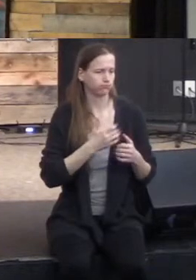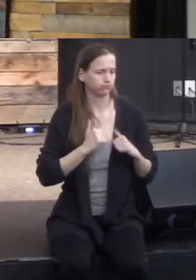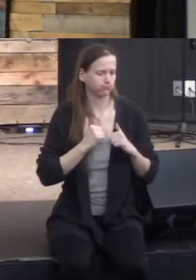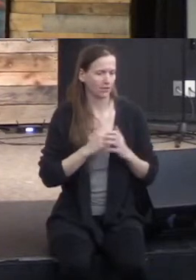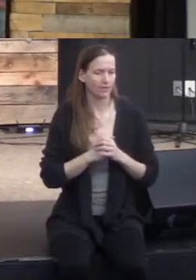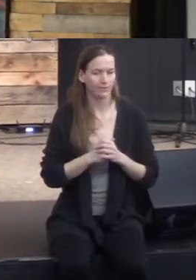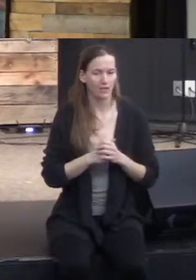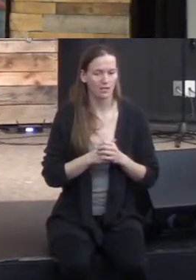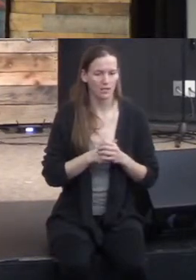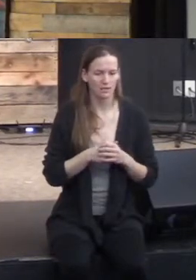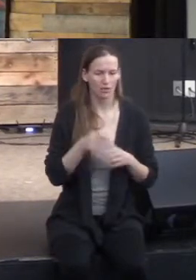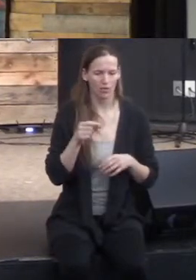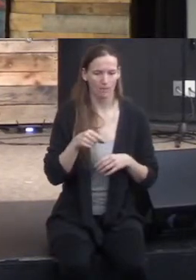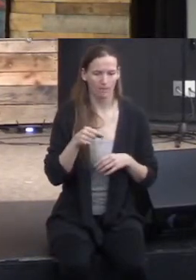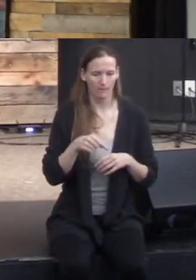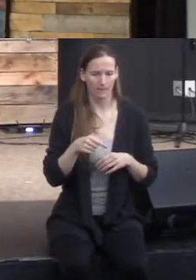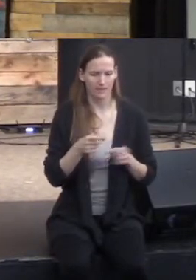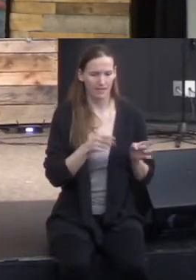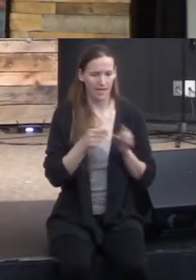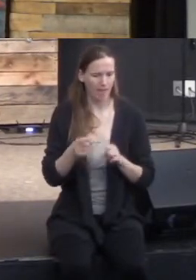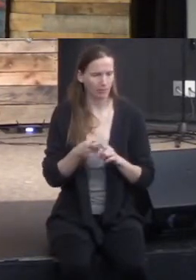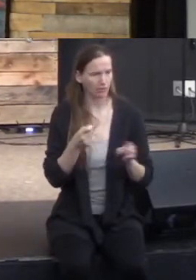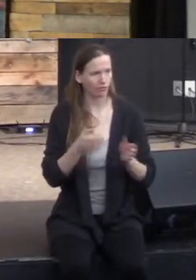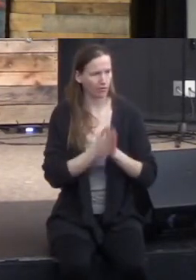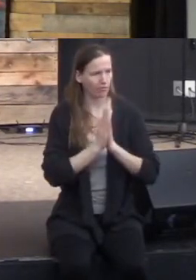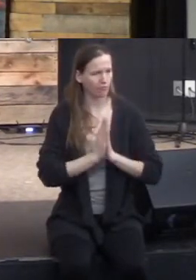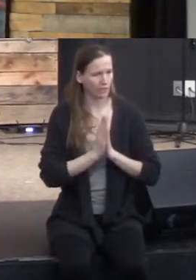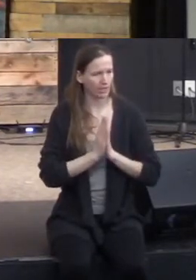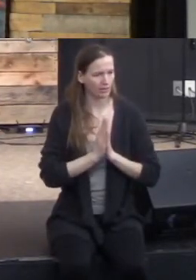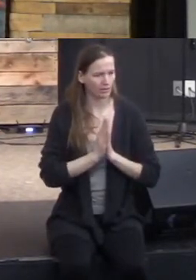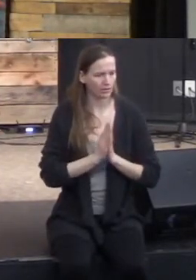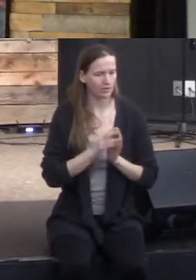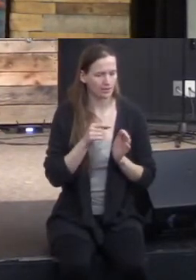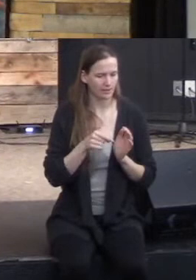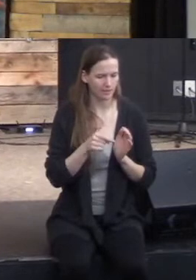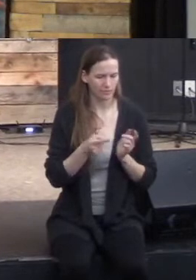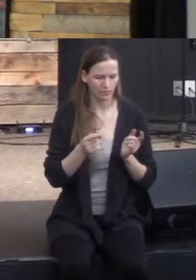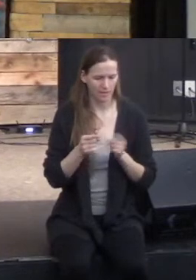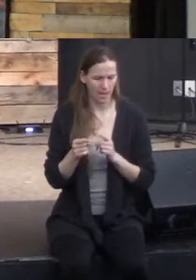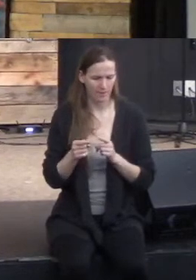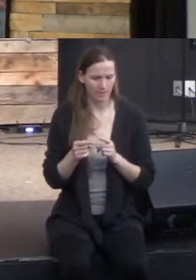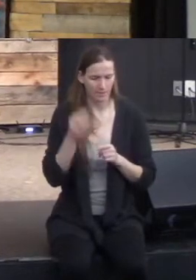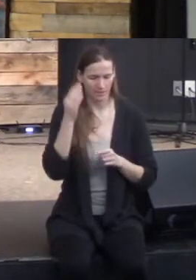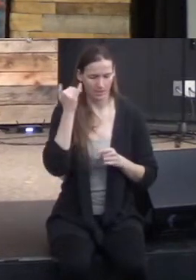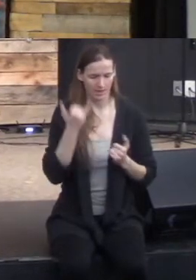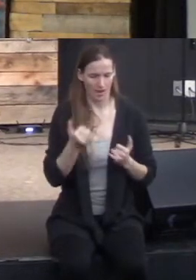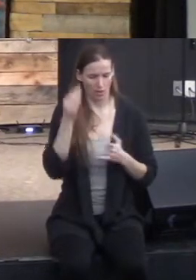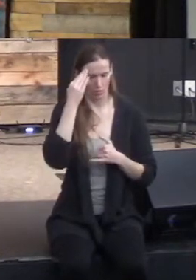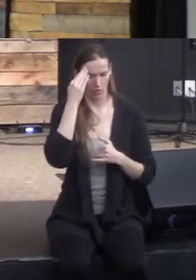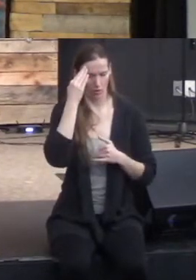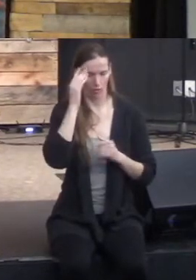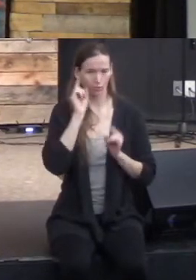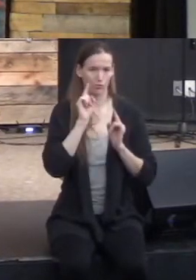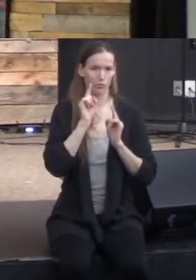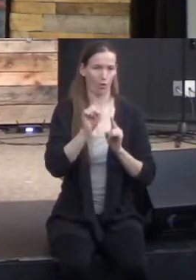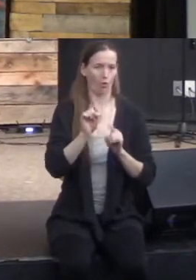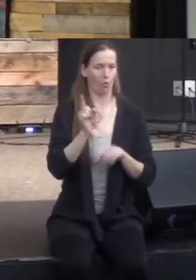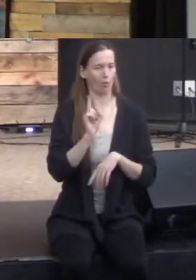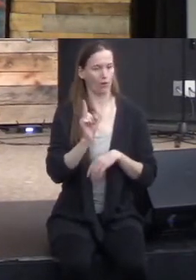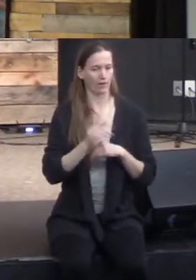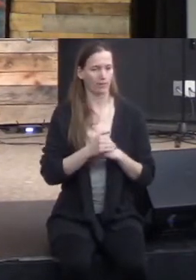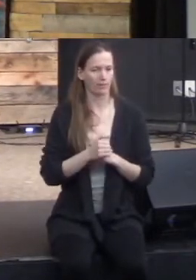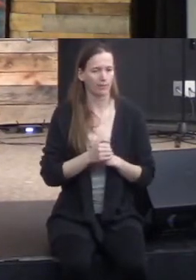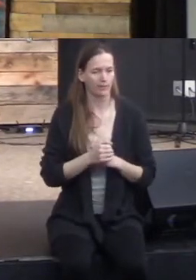of prayer. This is the product of this. And now I know where we're going. But vision in and of itself is a part of how you